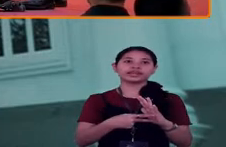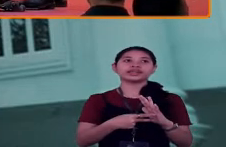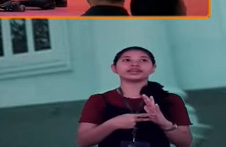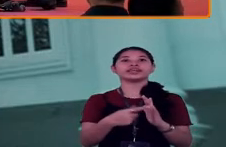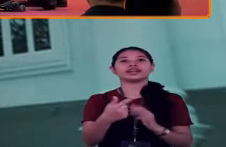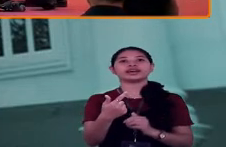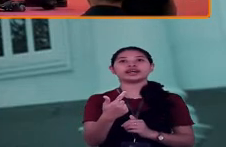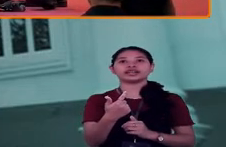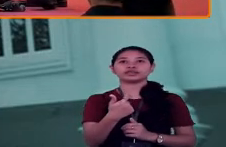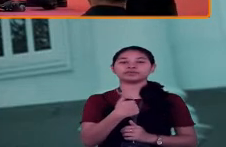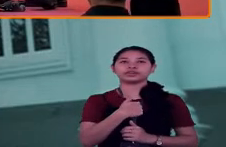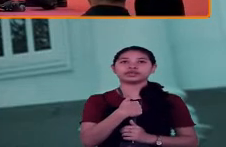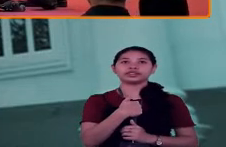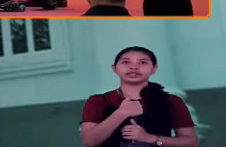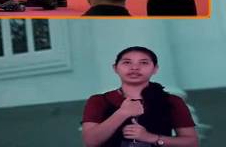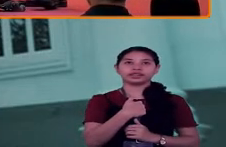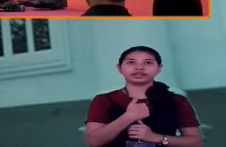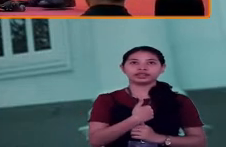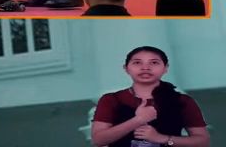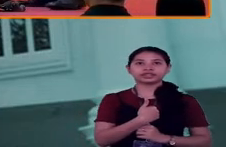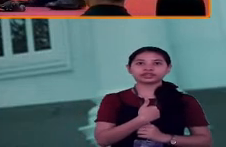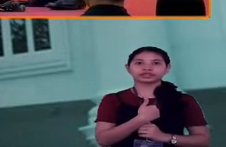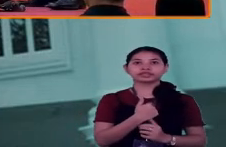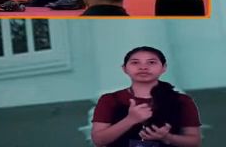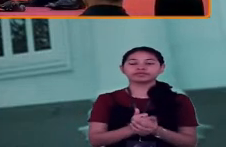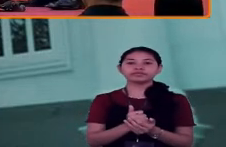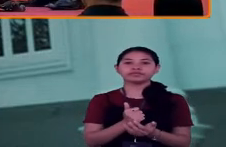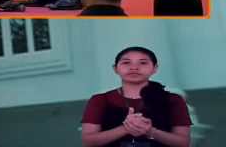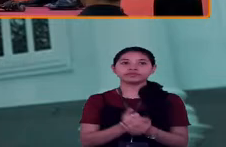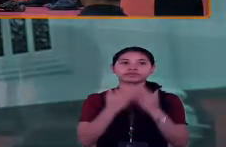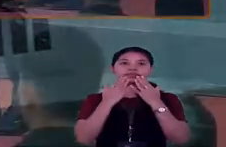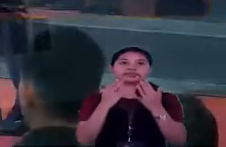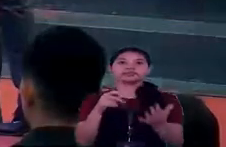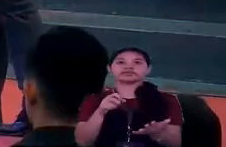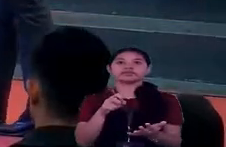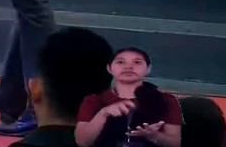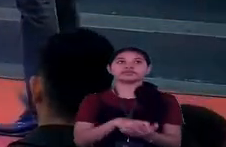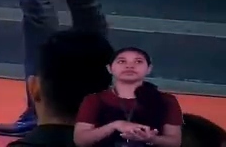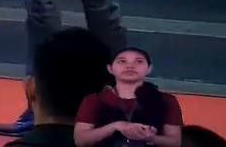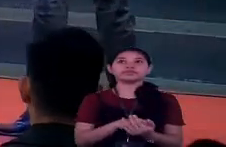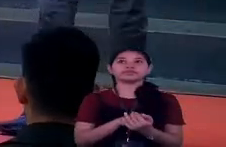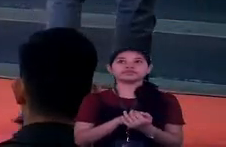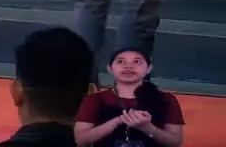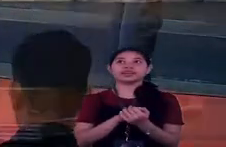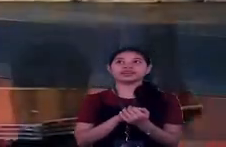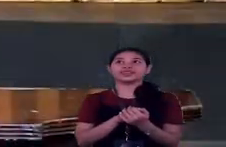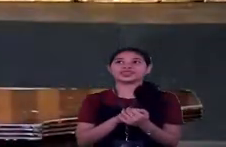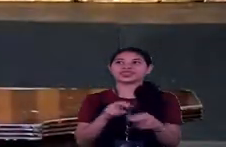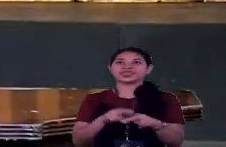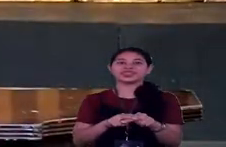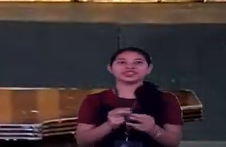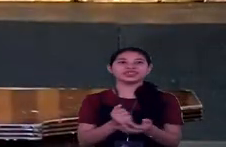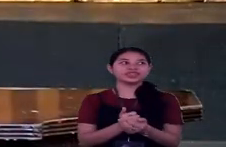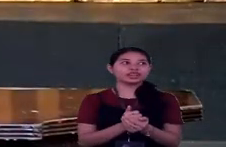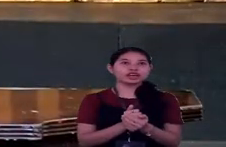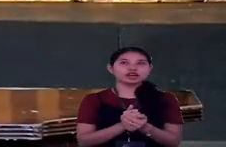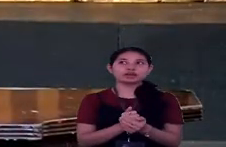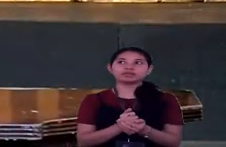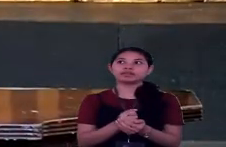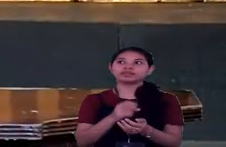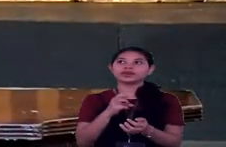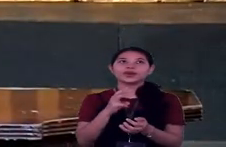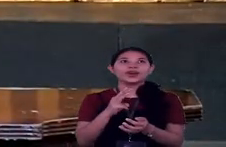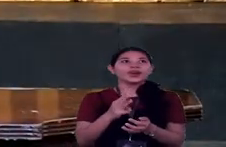whosoever meaneth me. Amen. Thank you. You may be seated. We welcome Pastor Bing Escrupolo